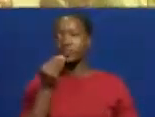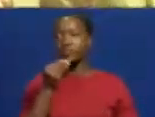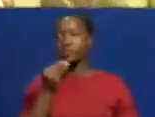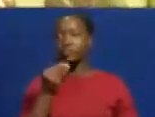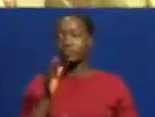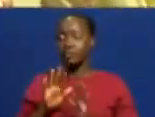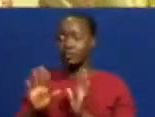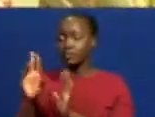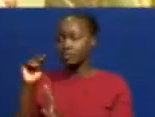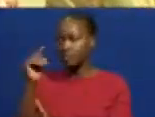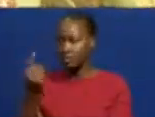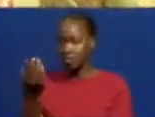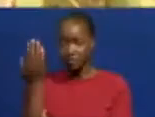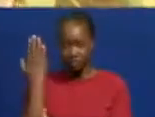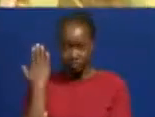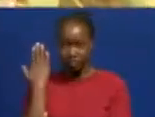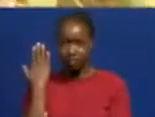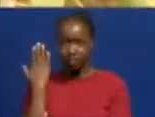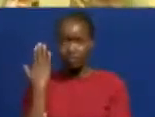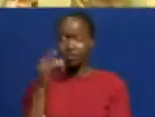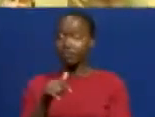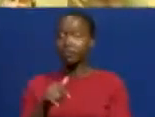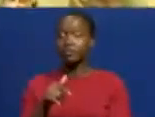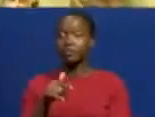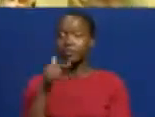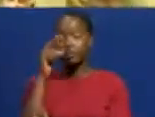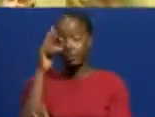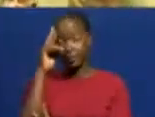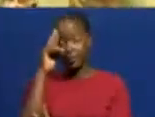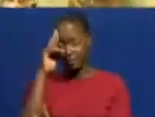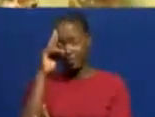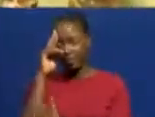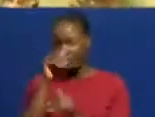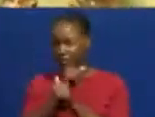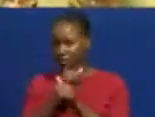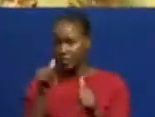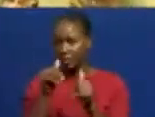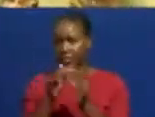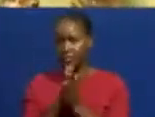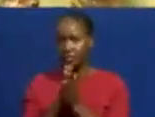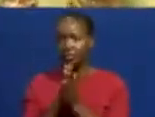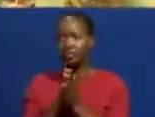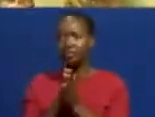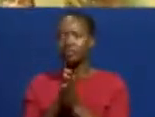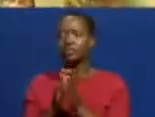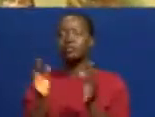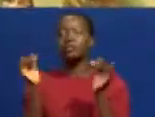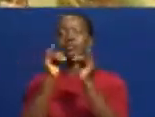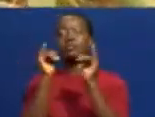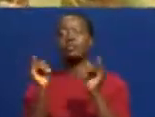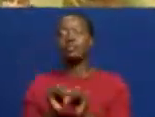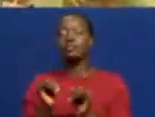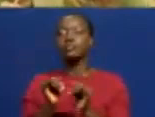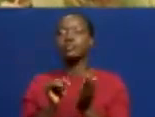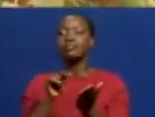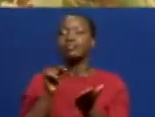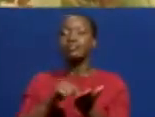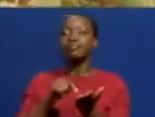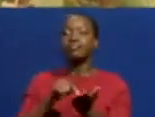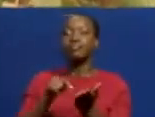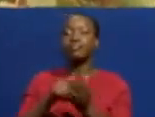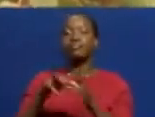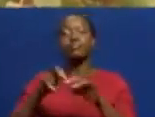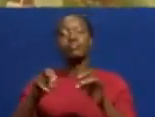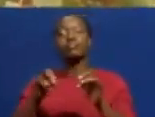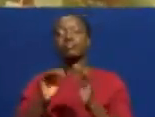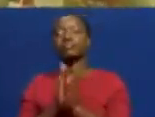one behind. This resonates with the work of International Crops Research Institute